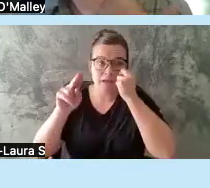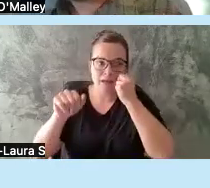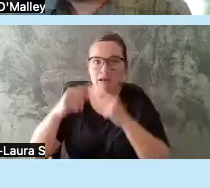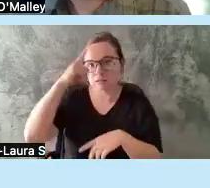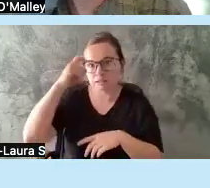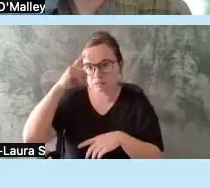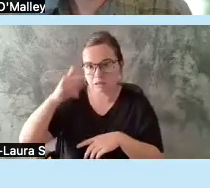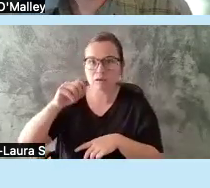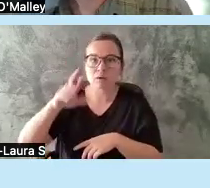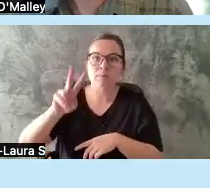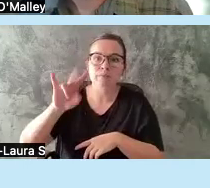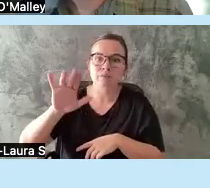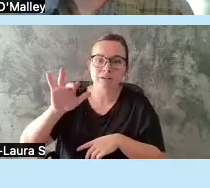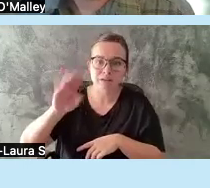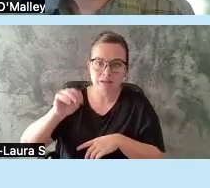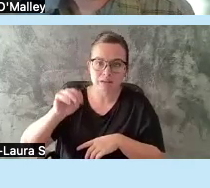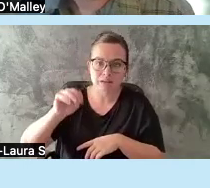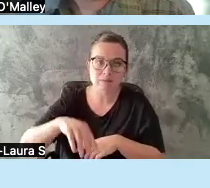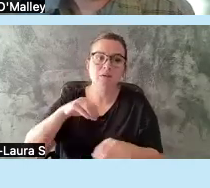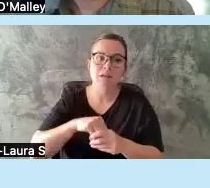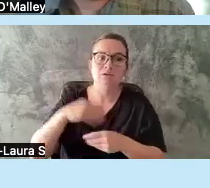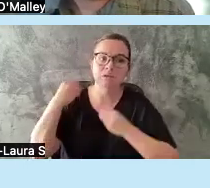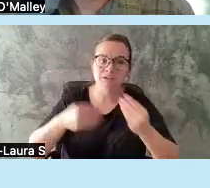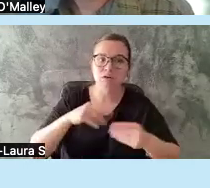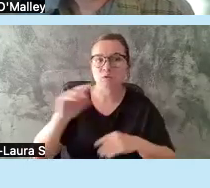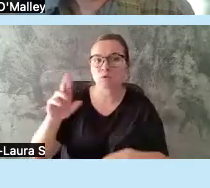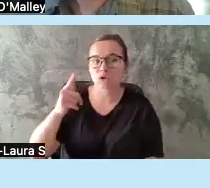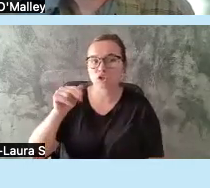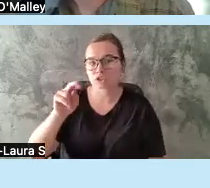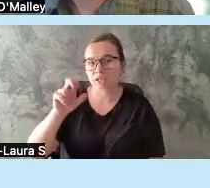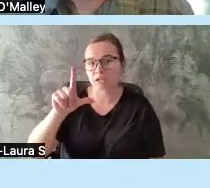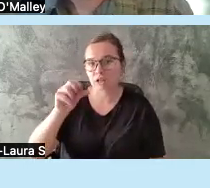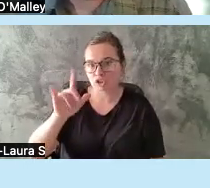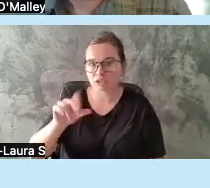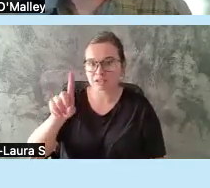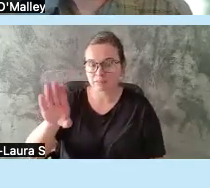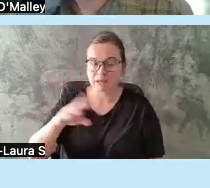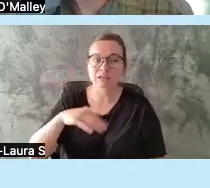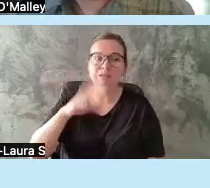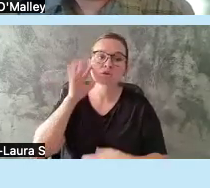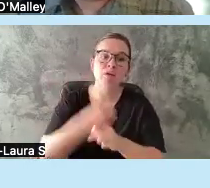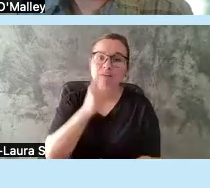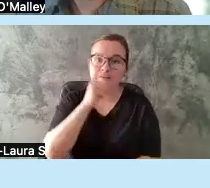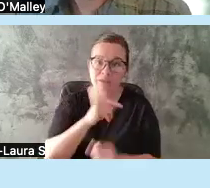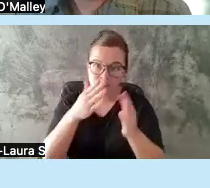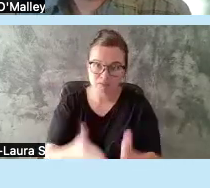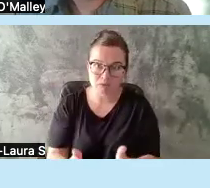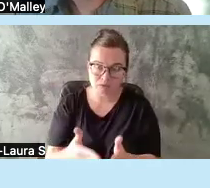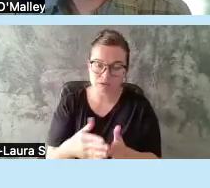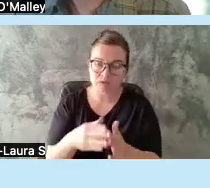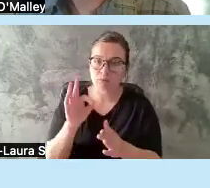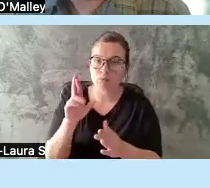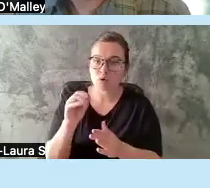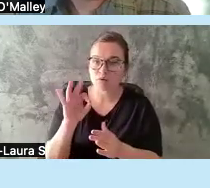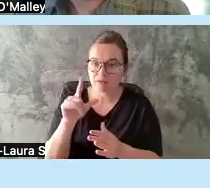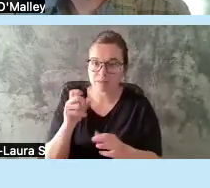suspect or a victim to an ancestry or genealogy database. Then they create a fake profile for that person. And